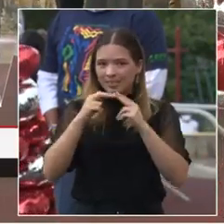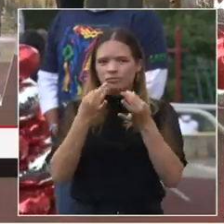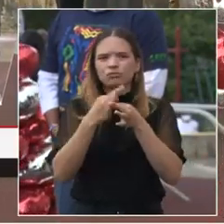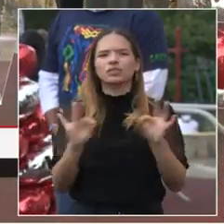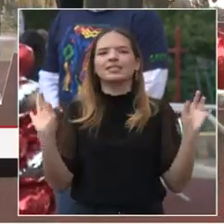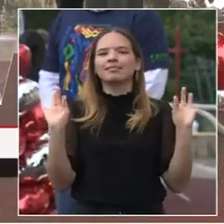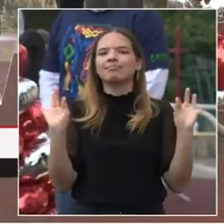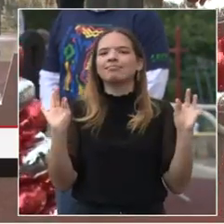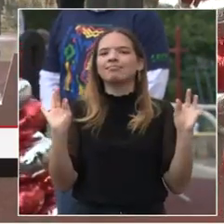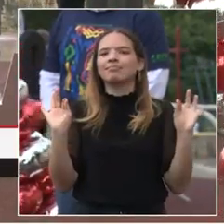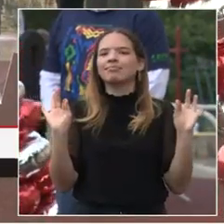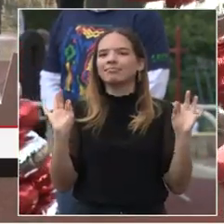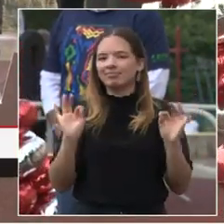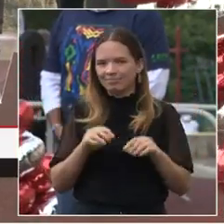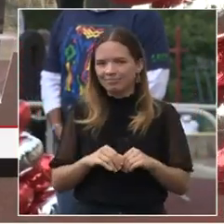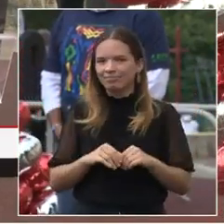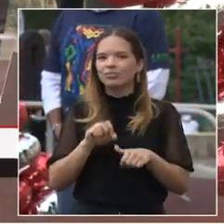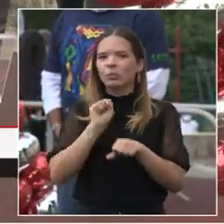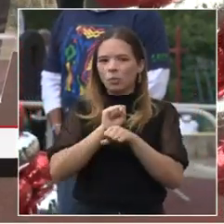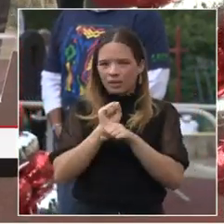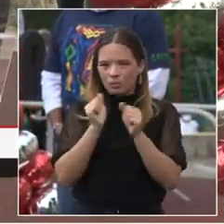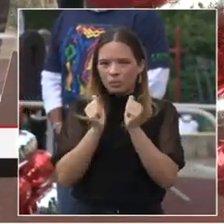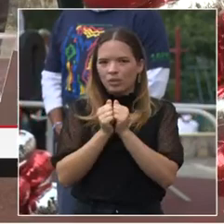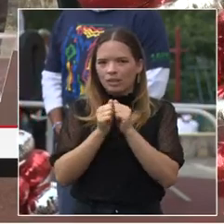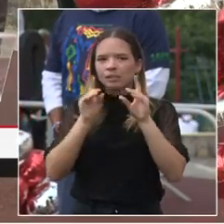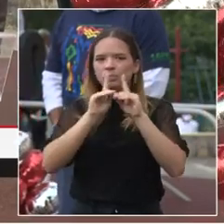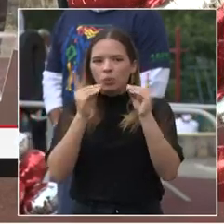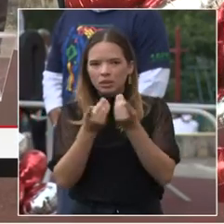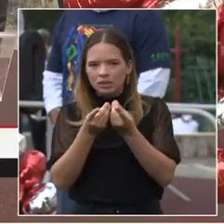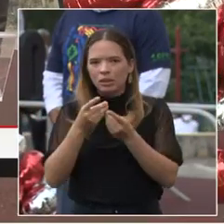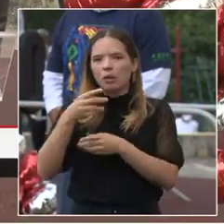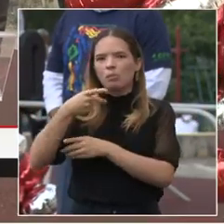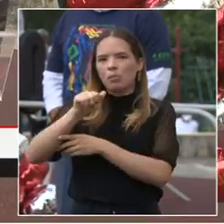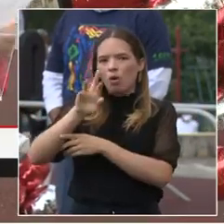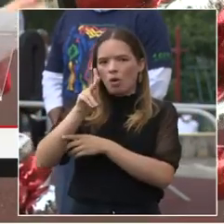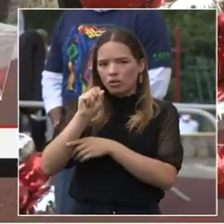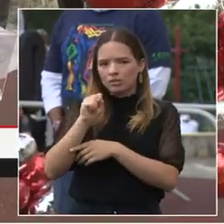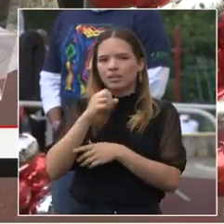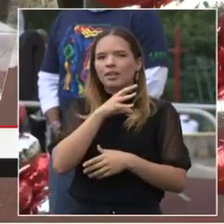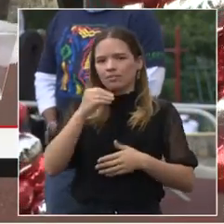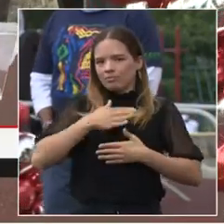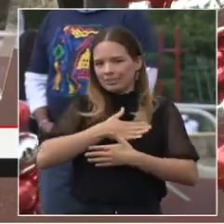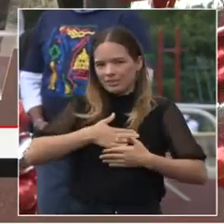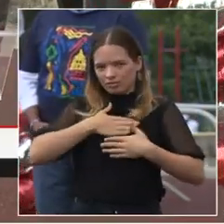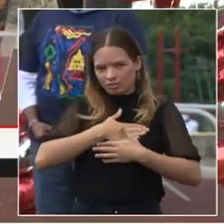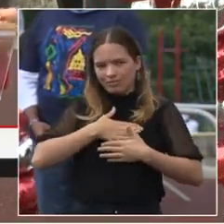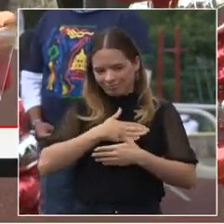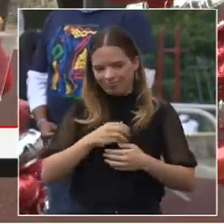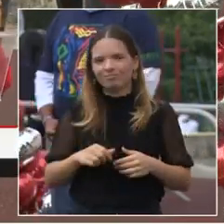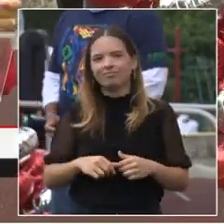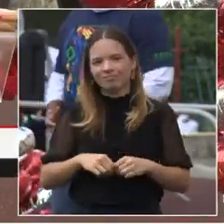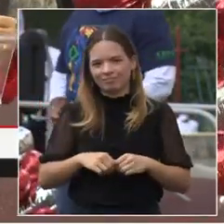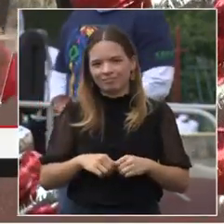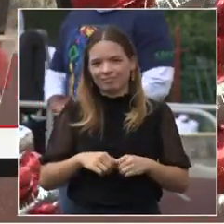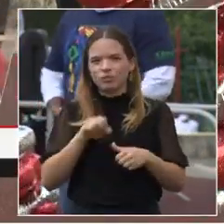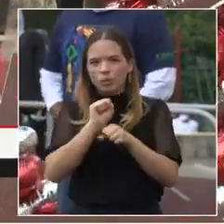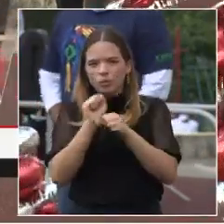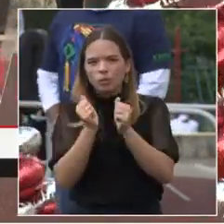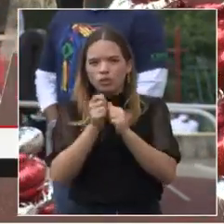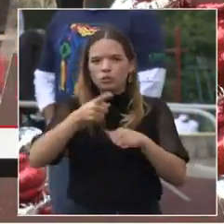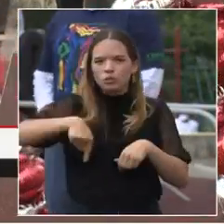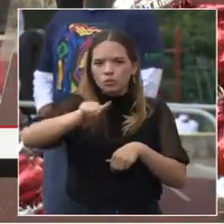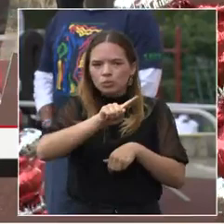the Department of Parks and Recreation, they're going to be working with all of you in designing